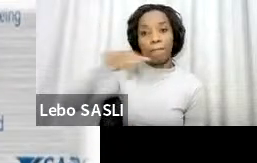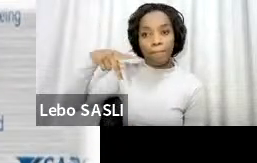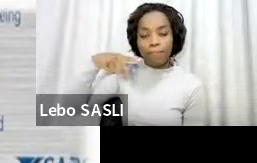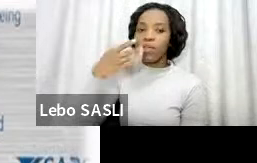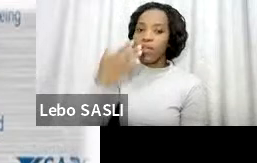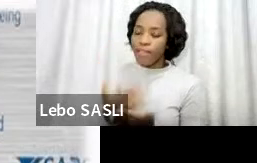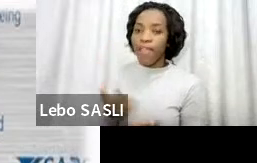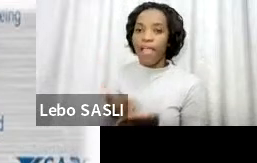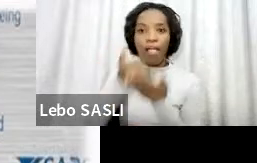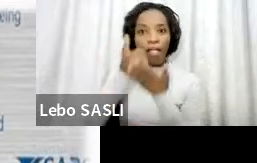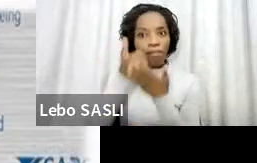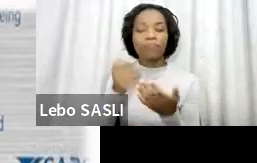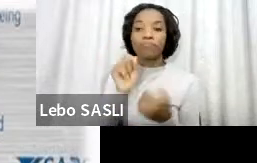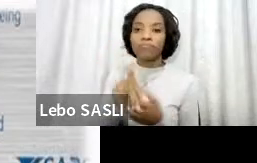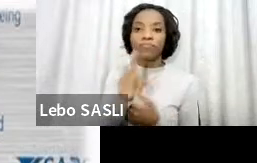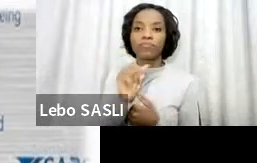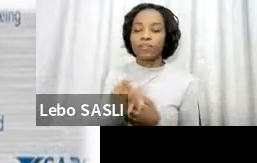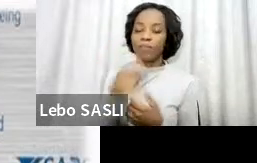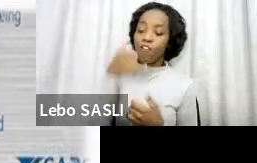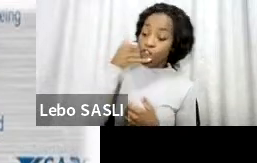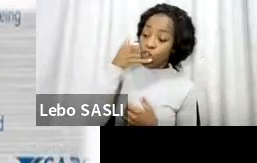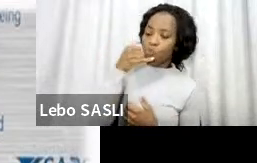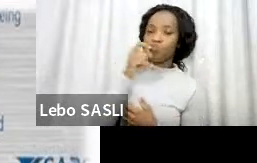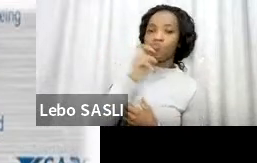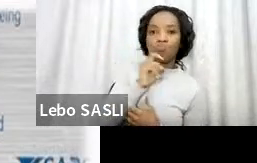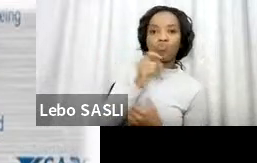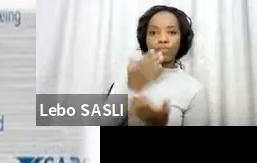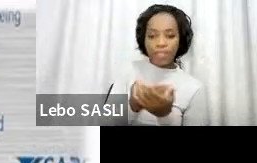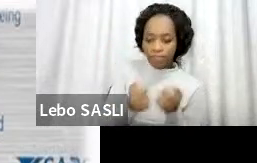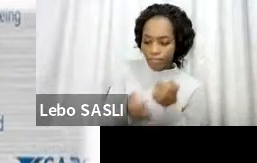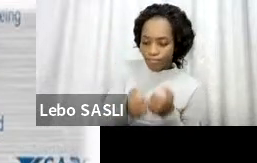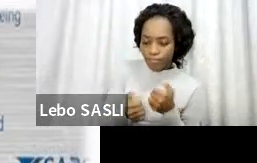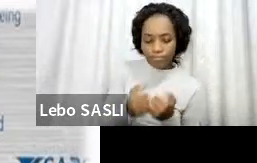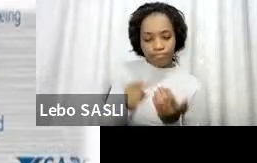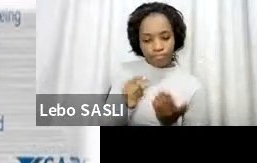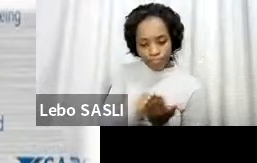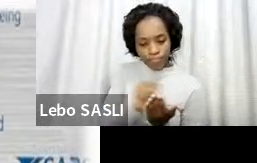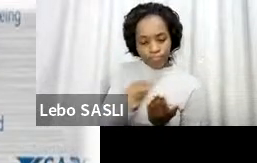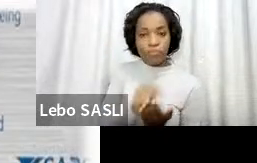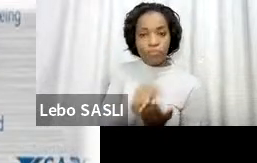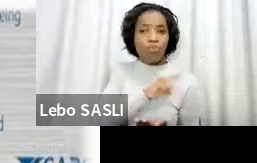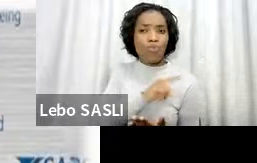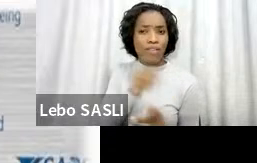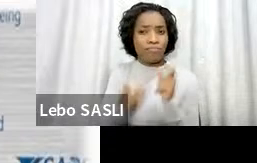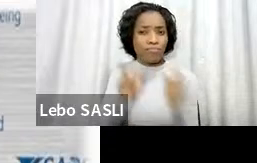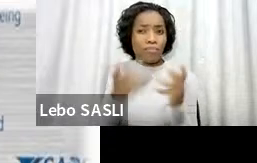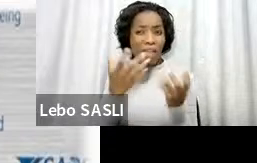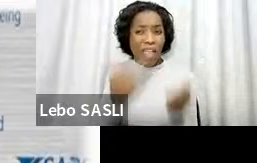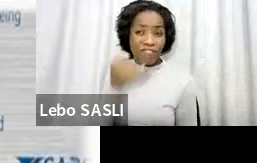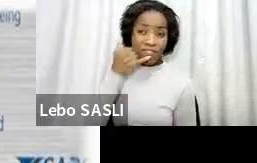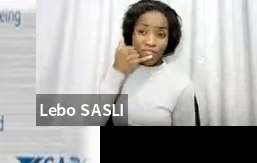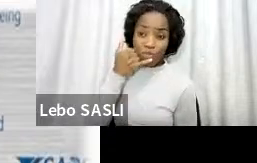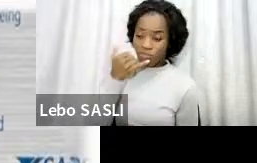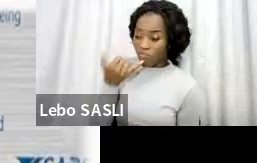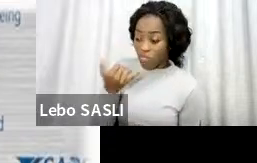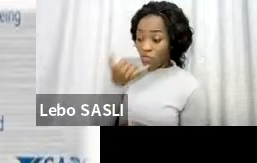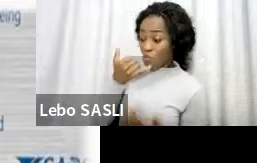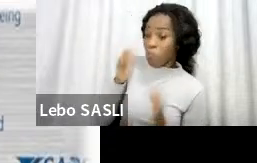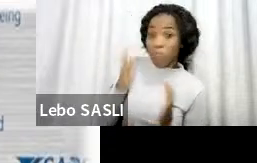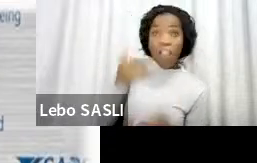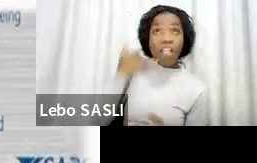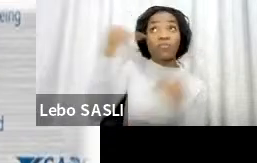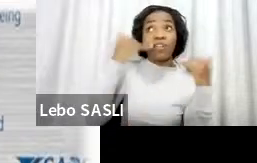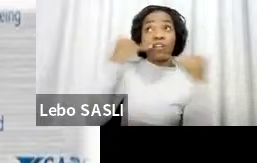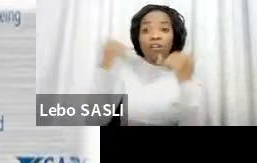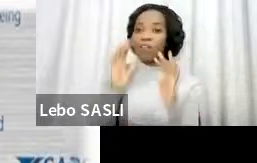text matters on your cell phone. People nowadays, they have cell phones. Cell phones is not only to call, but